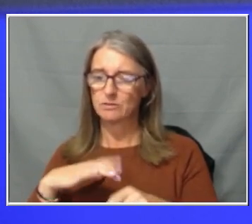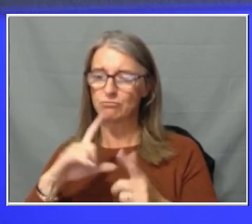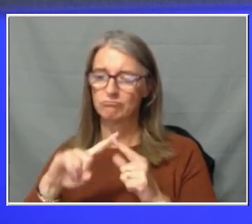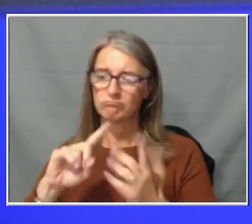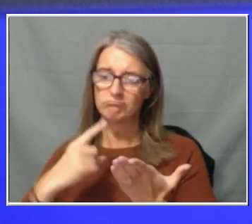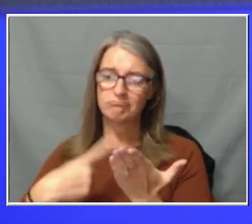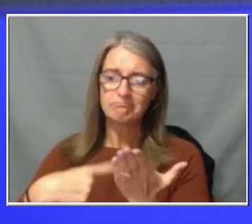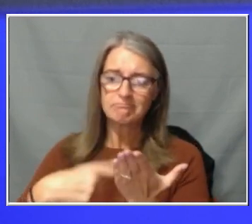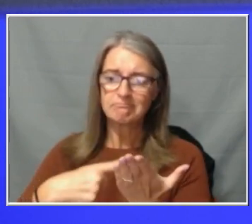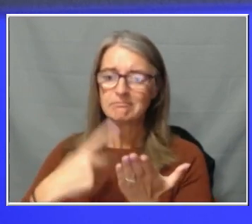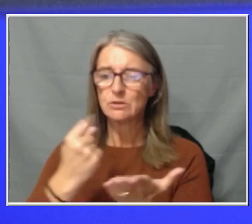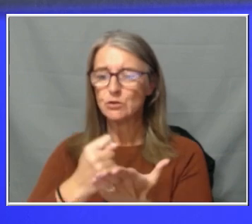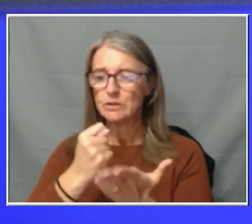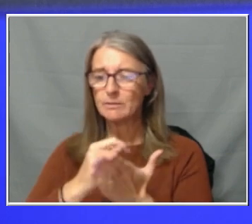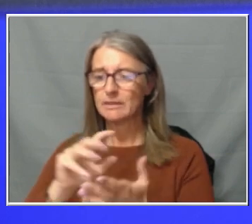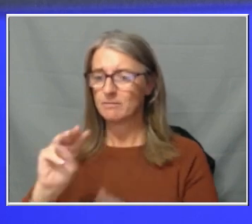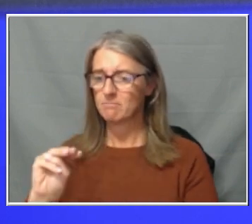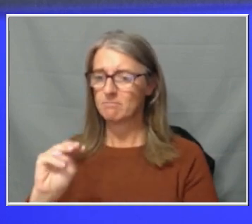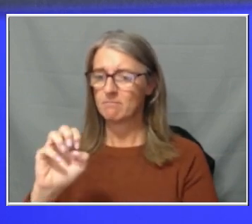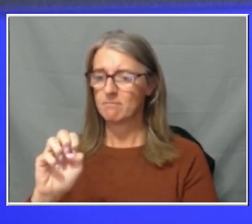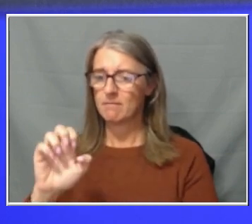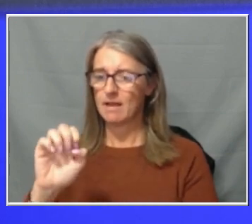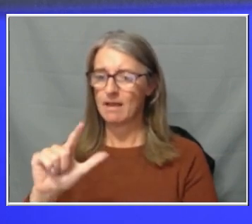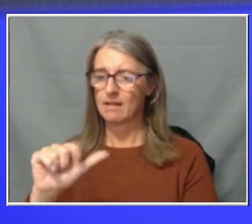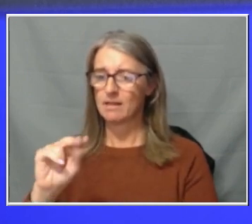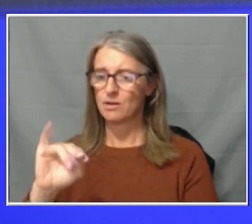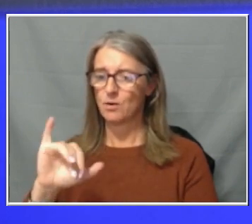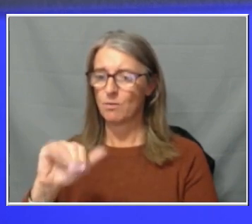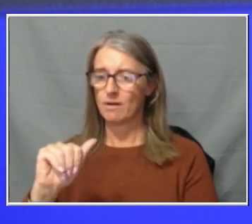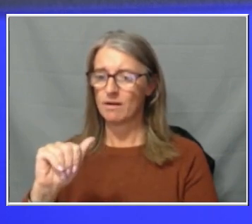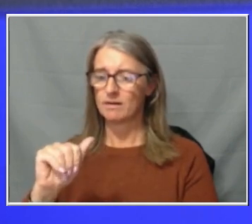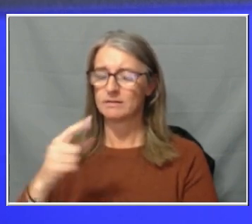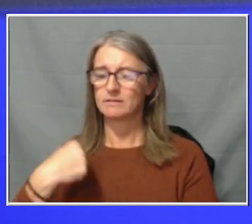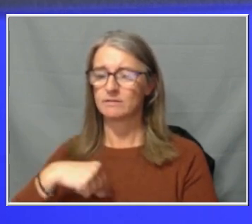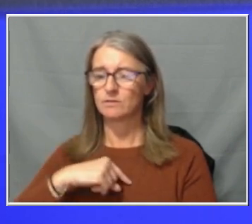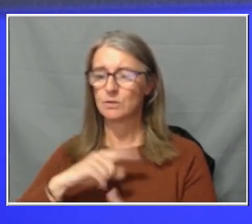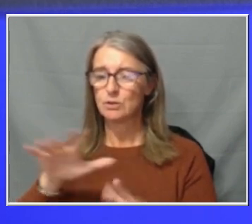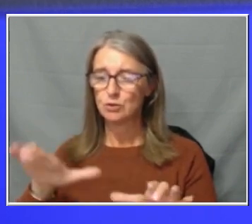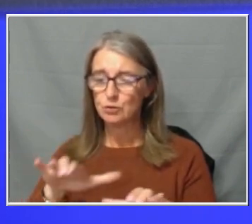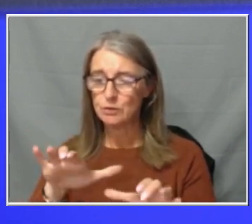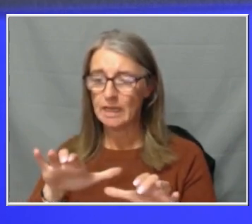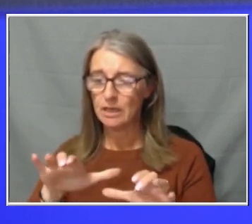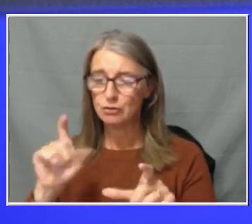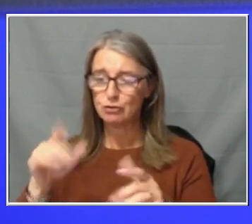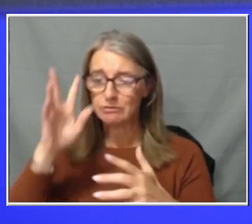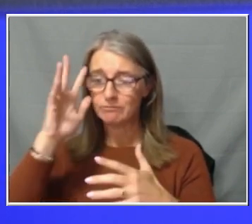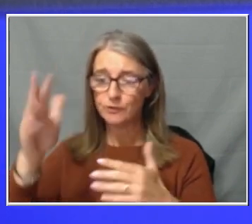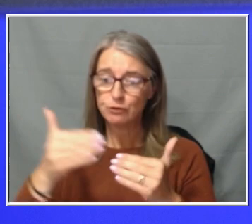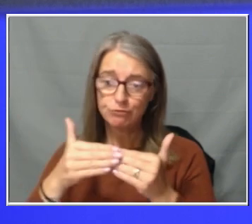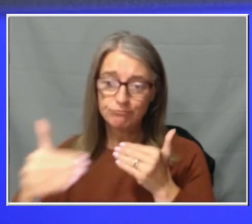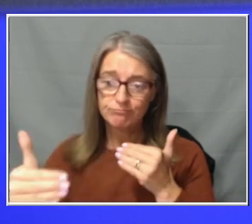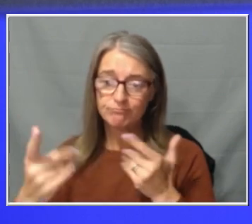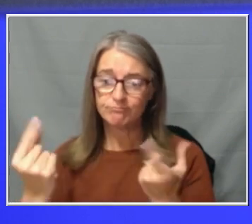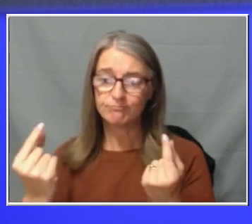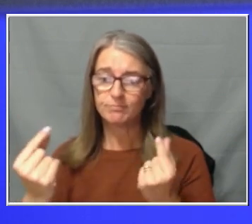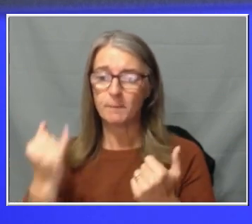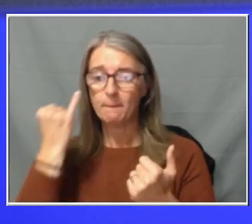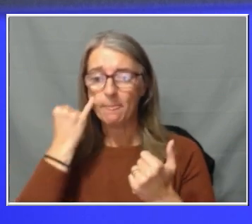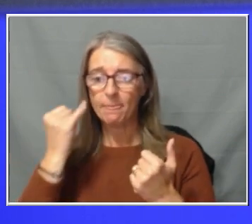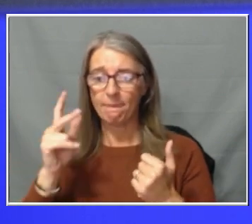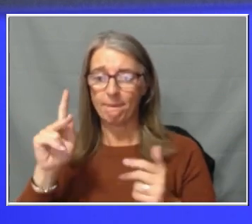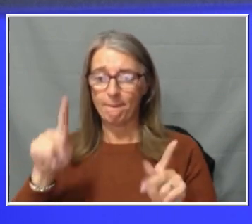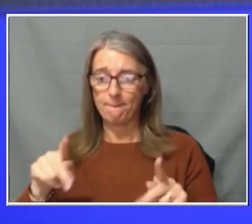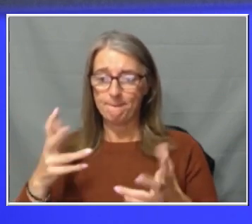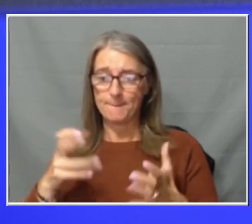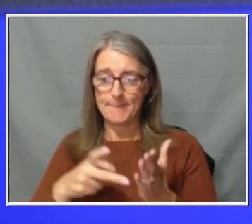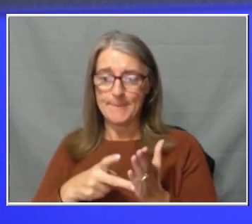the treatment of melanoma, not only what we're doing now, but what should we be doing in the future. But if someone wants a second opinion,